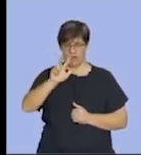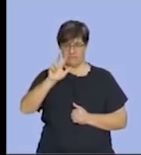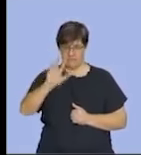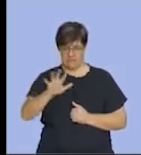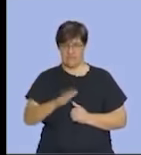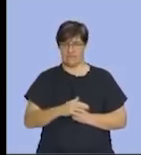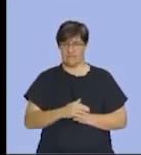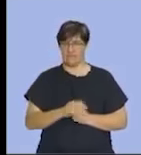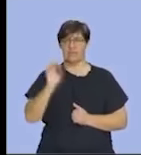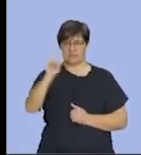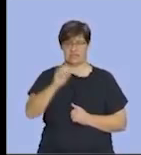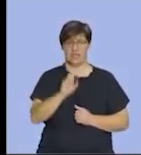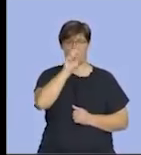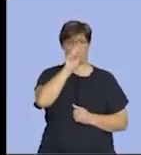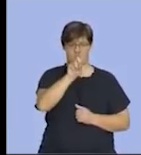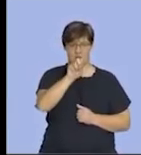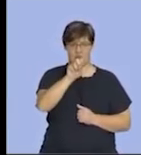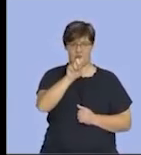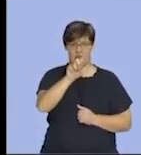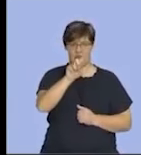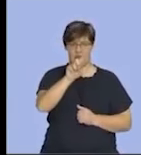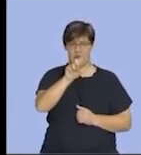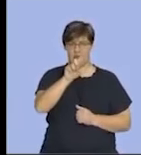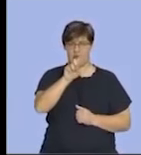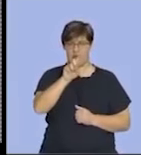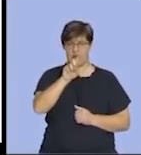102,85. There we go.